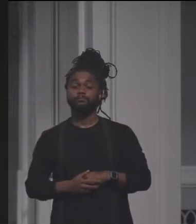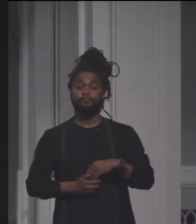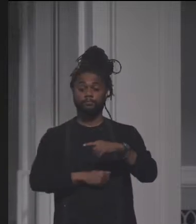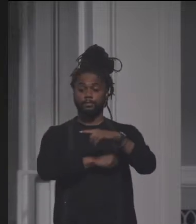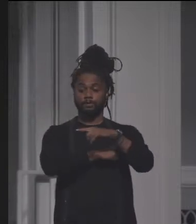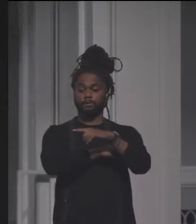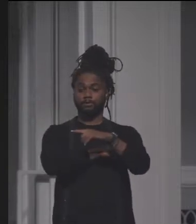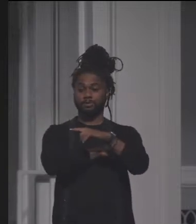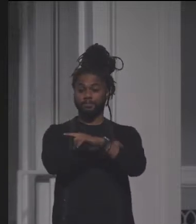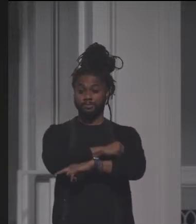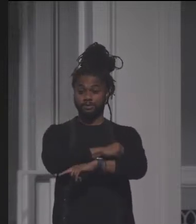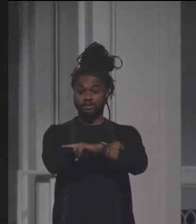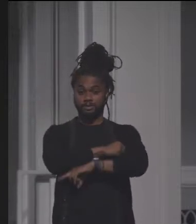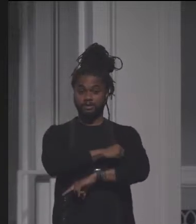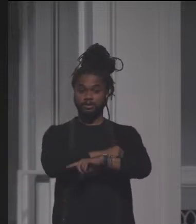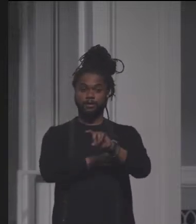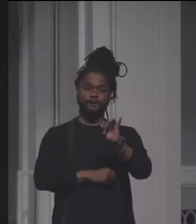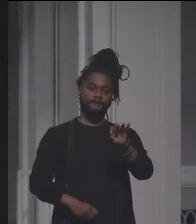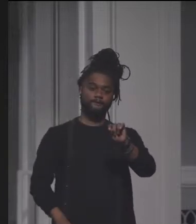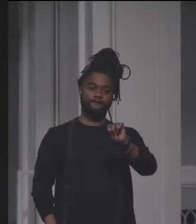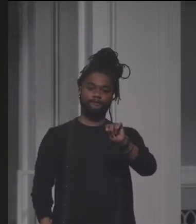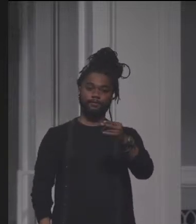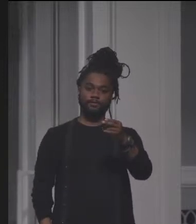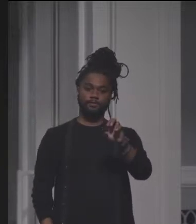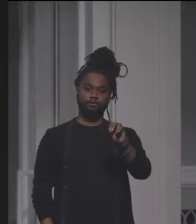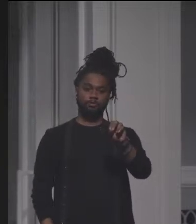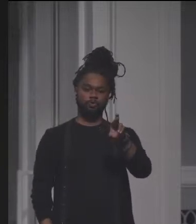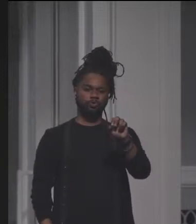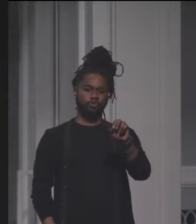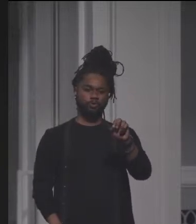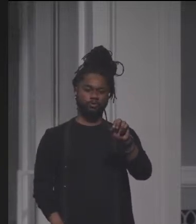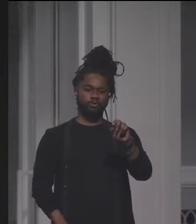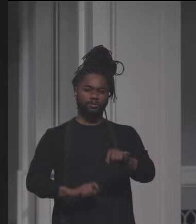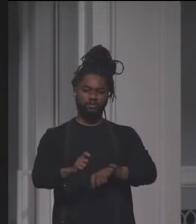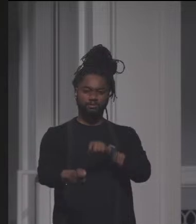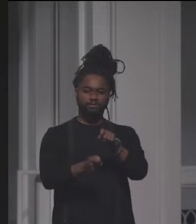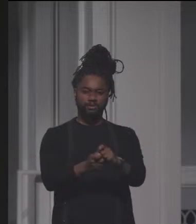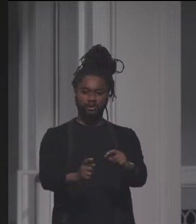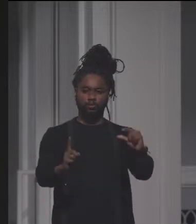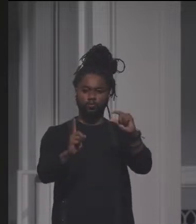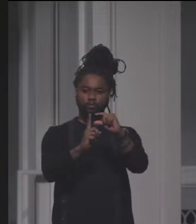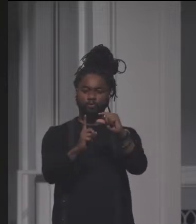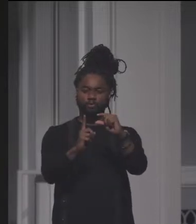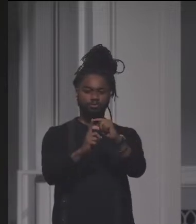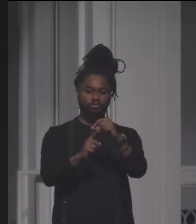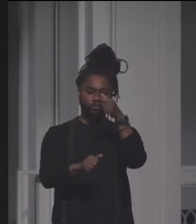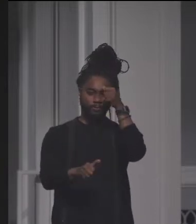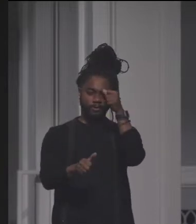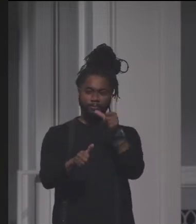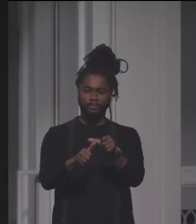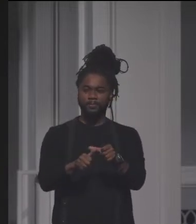of Theodore, I can't remember the exact words, but I think it says... a